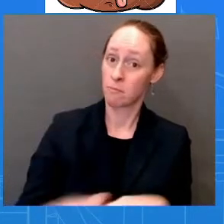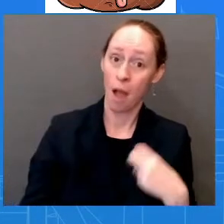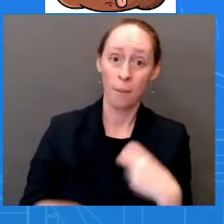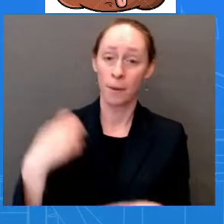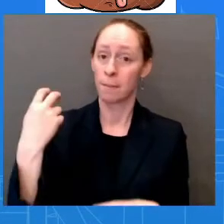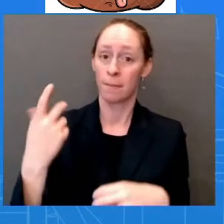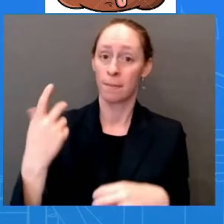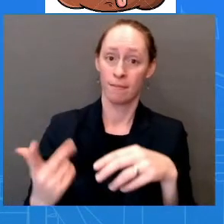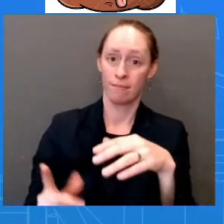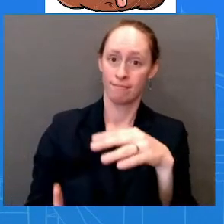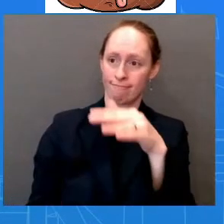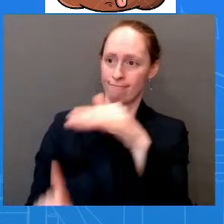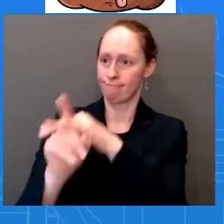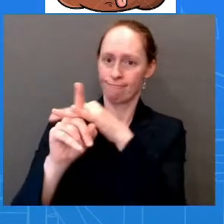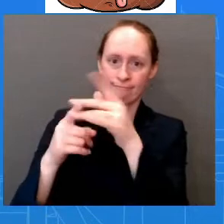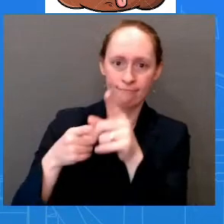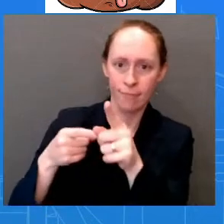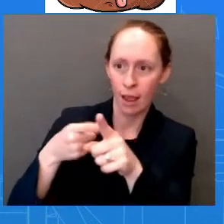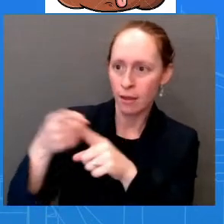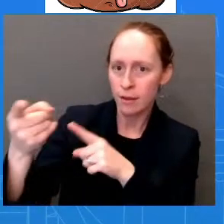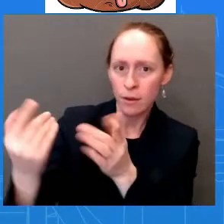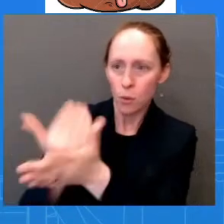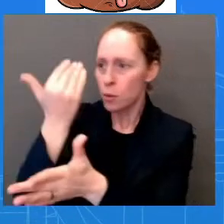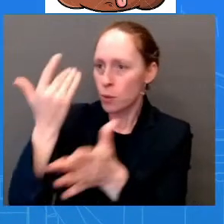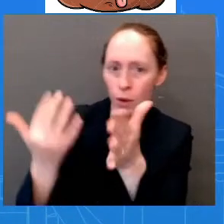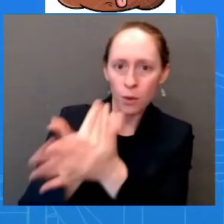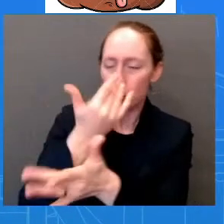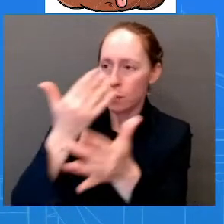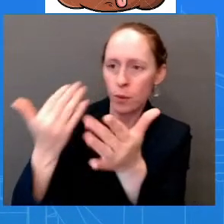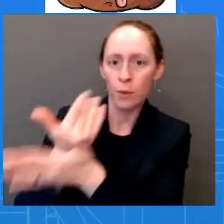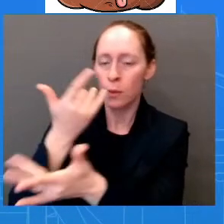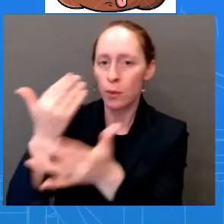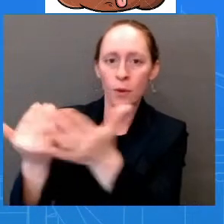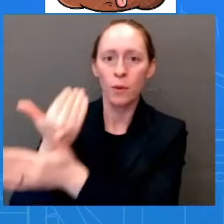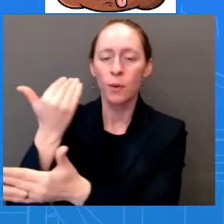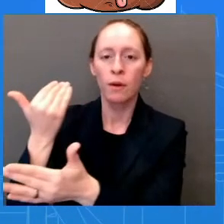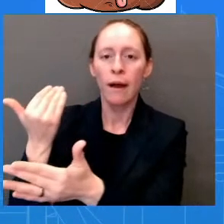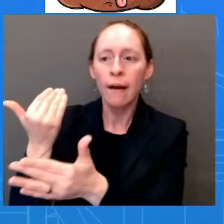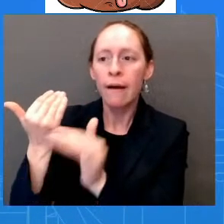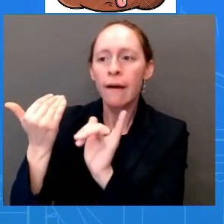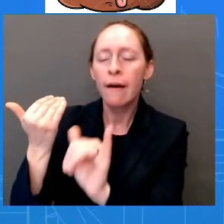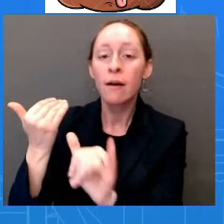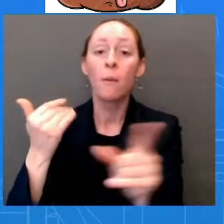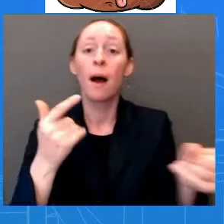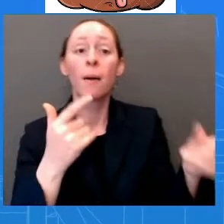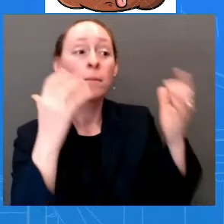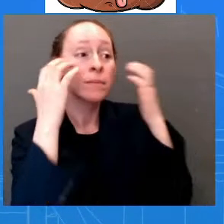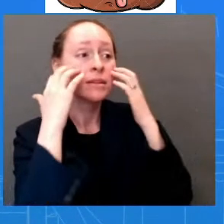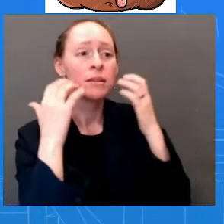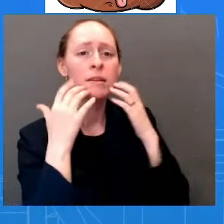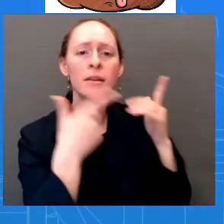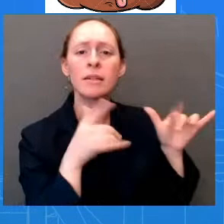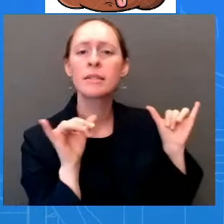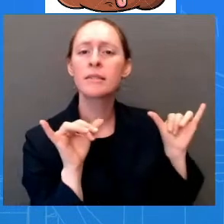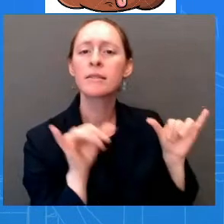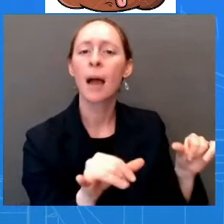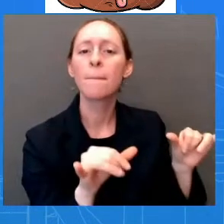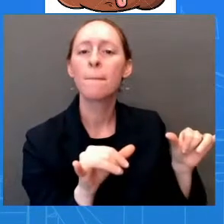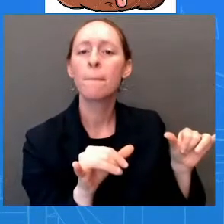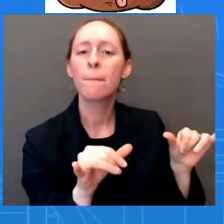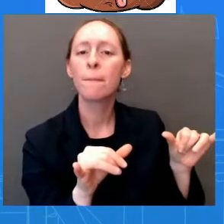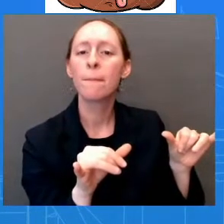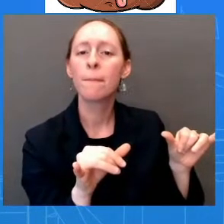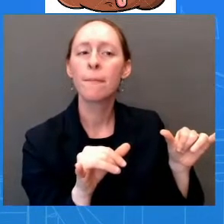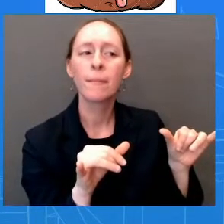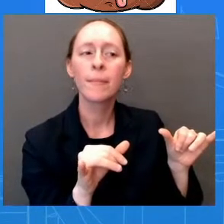And that's the reason why I gave the measles comparison. Where I think we're going is that sooner or later, and